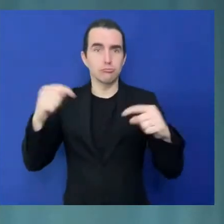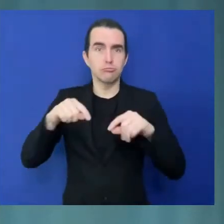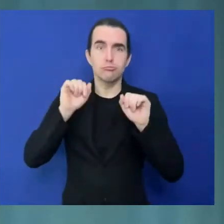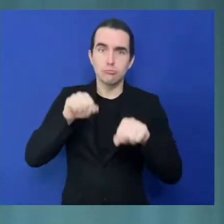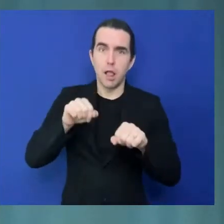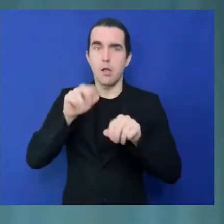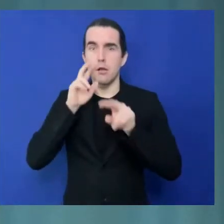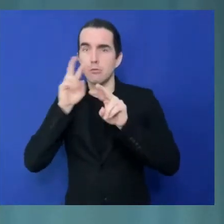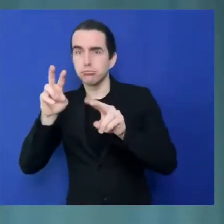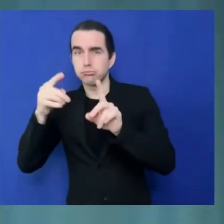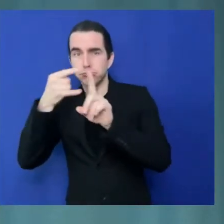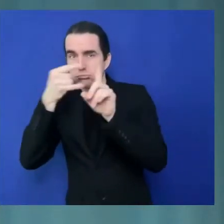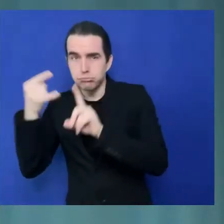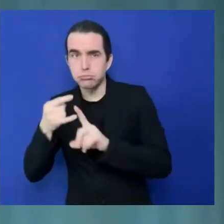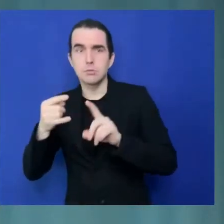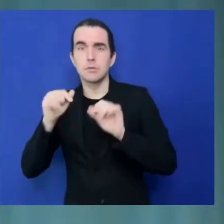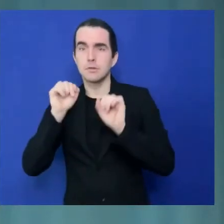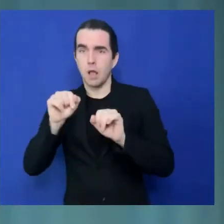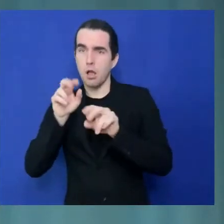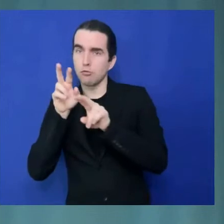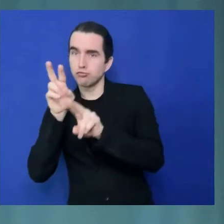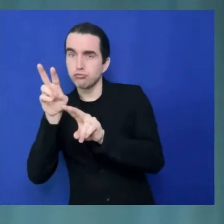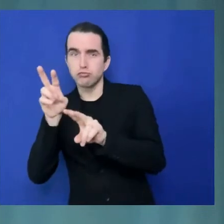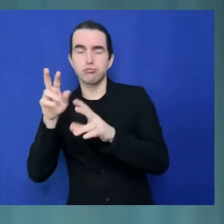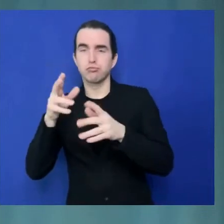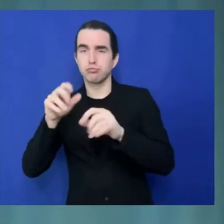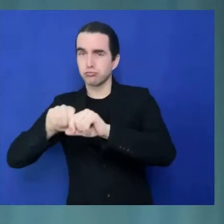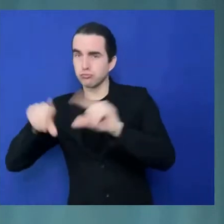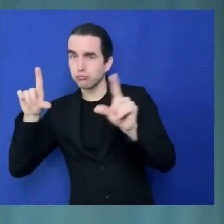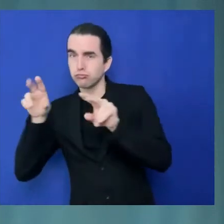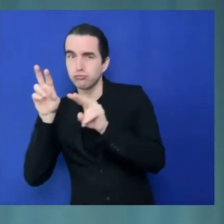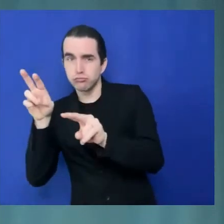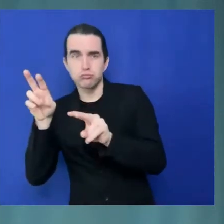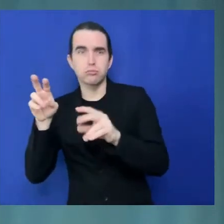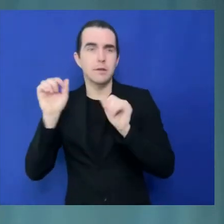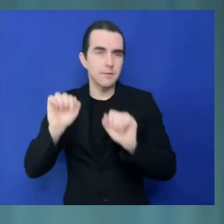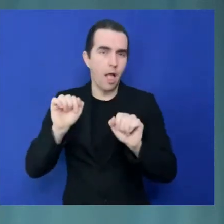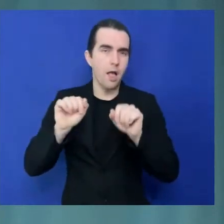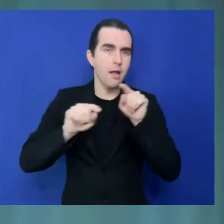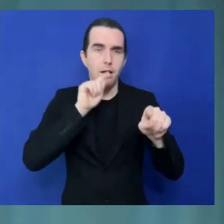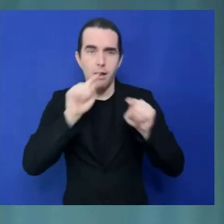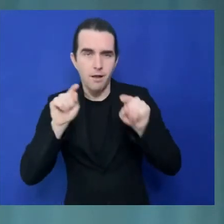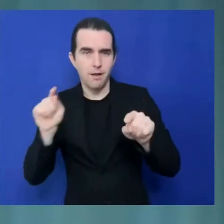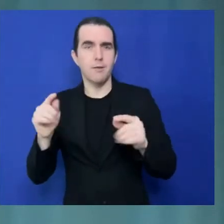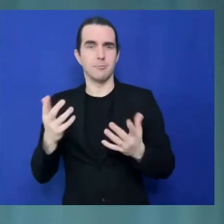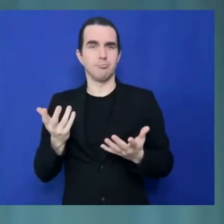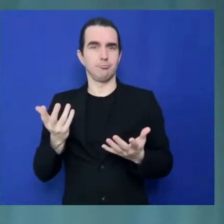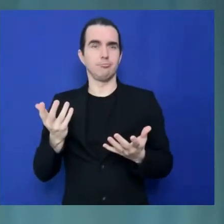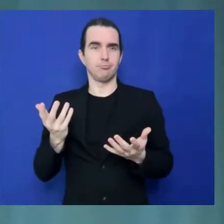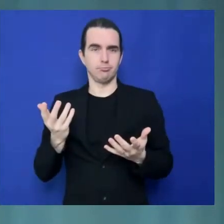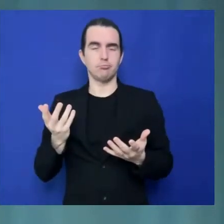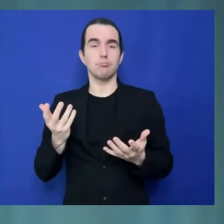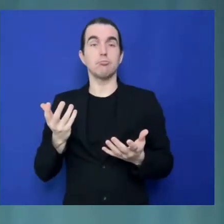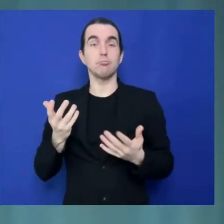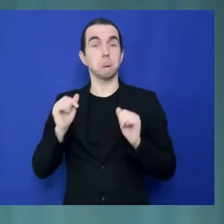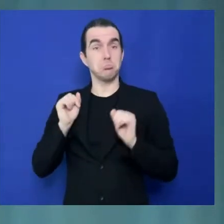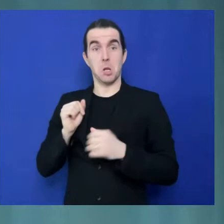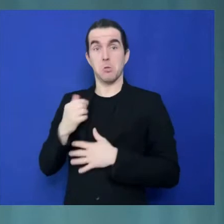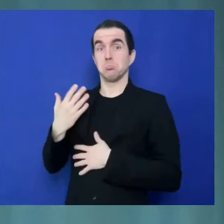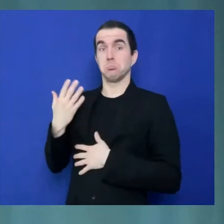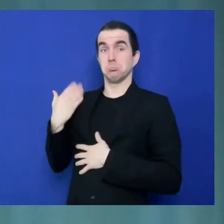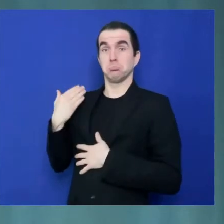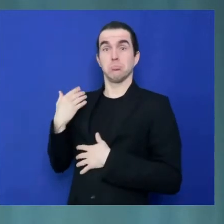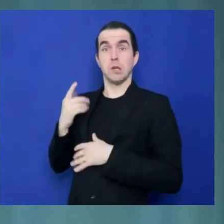a successful, totally virtual Zero Project Conference 2021, hosted from Vienna.